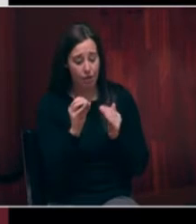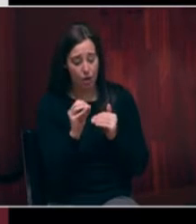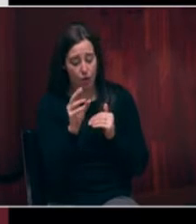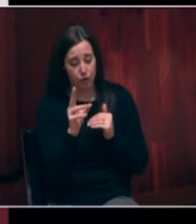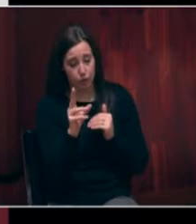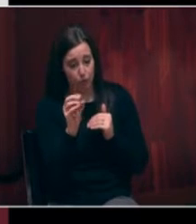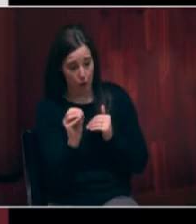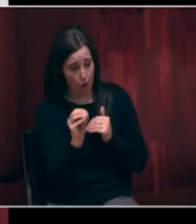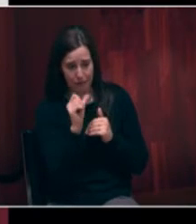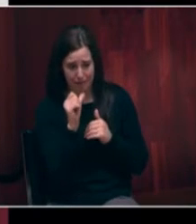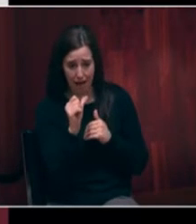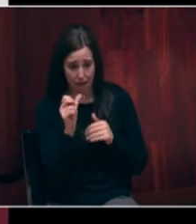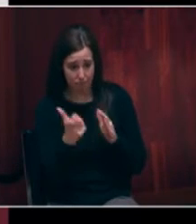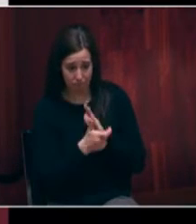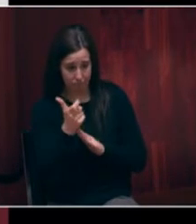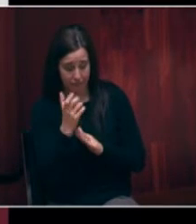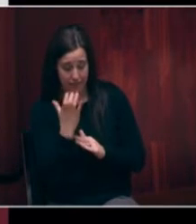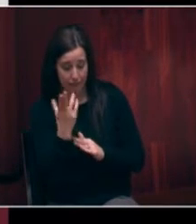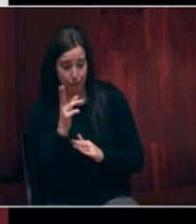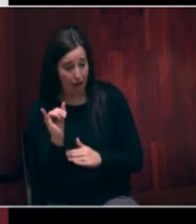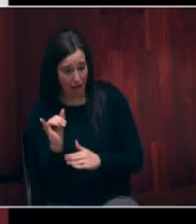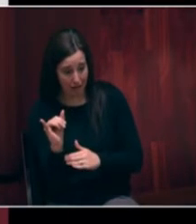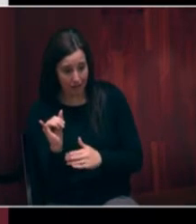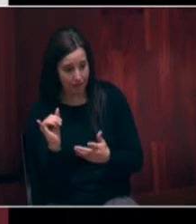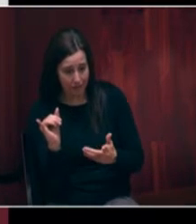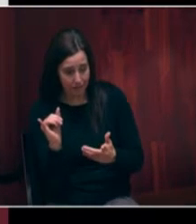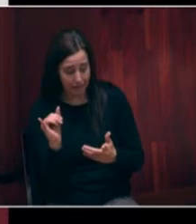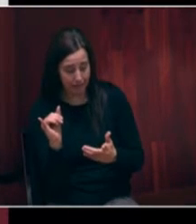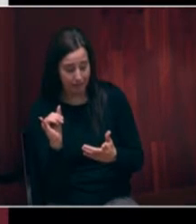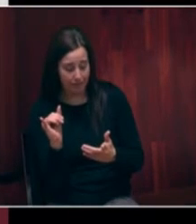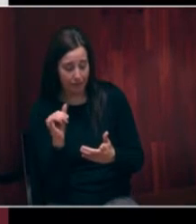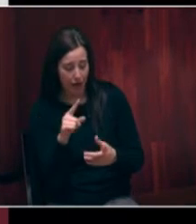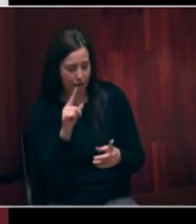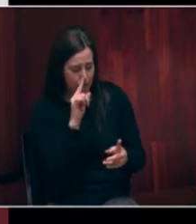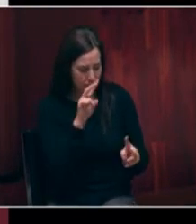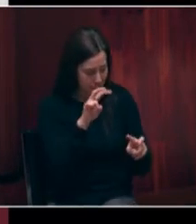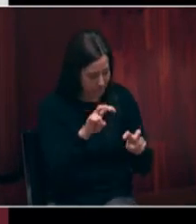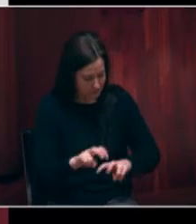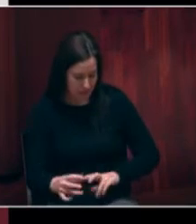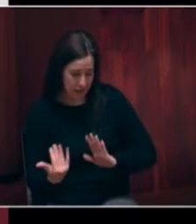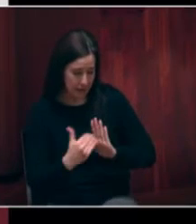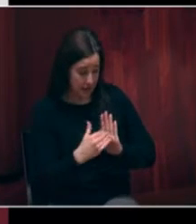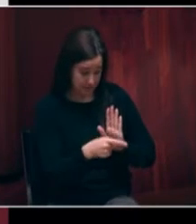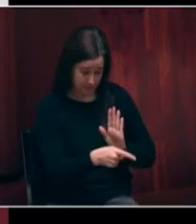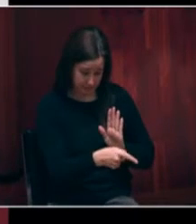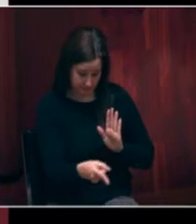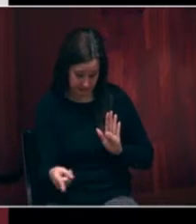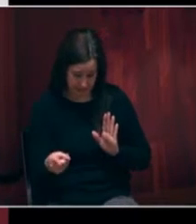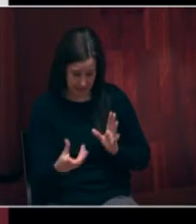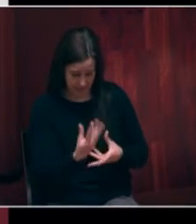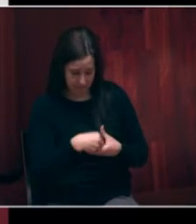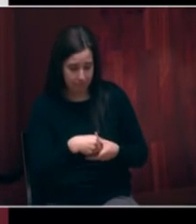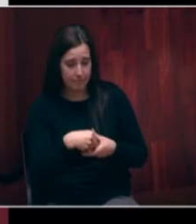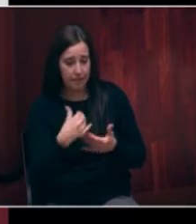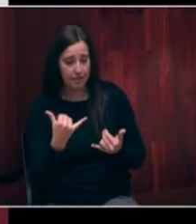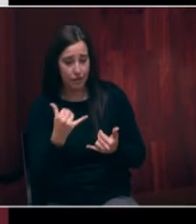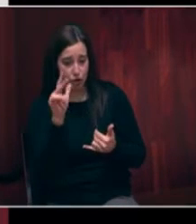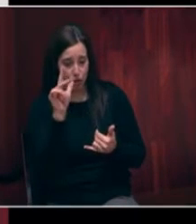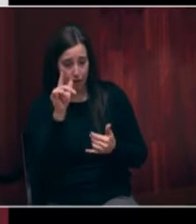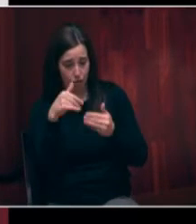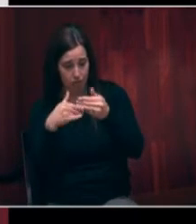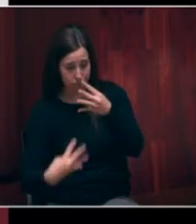CUI. There needs to be an analysis. You need to look at it and say, does this fall into one of these categories of information found on the CUI registry?